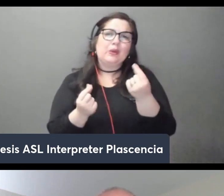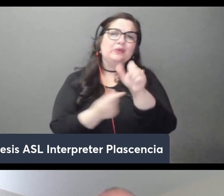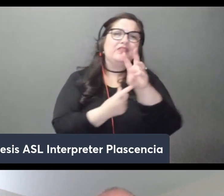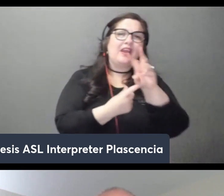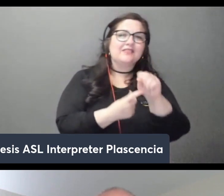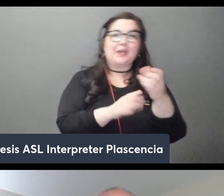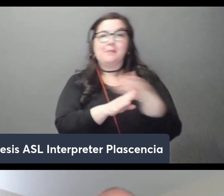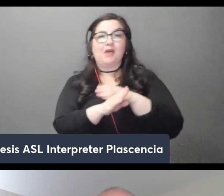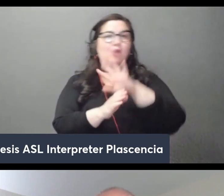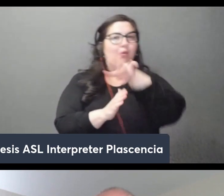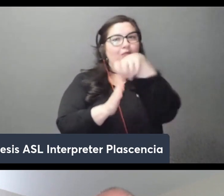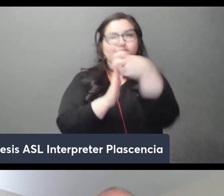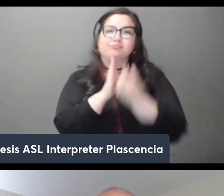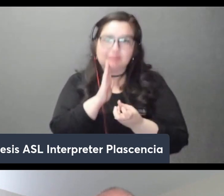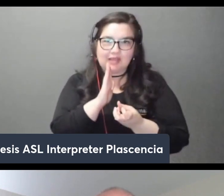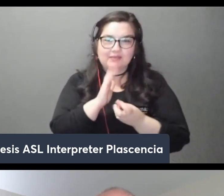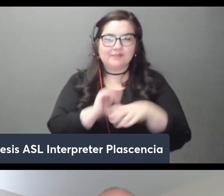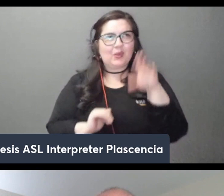dive in. Sure.